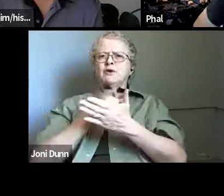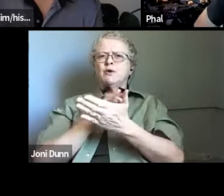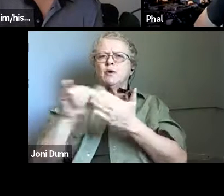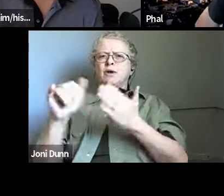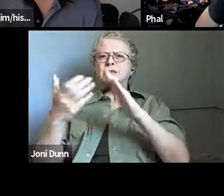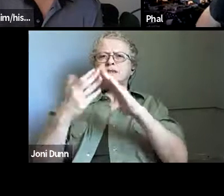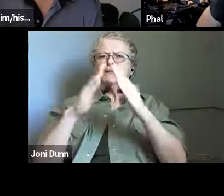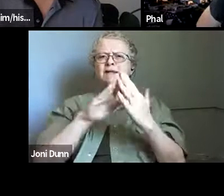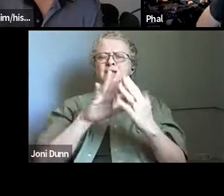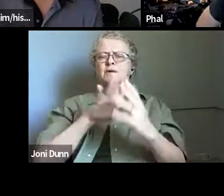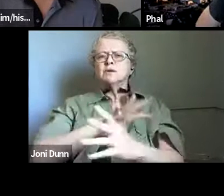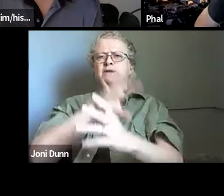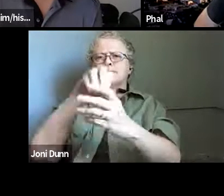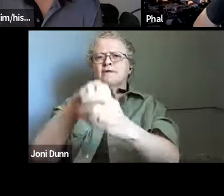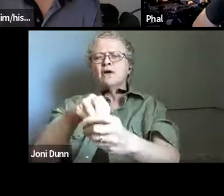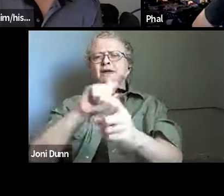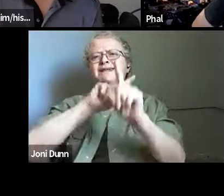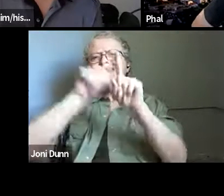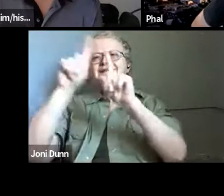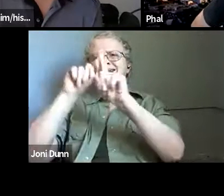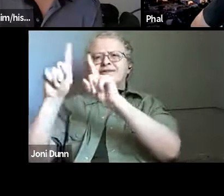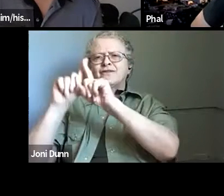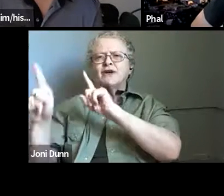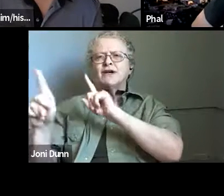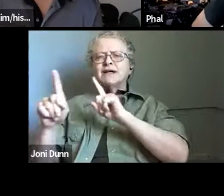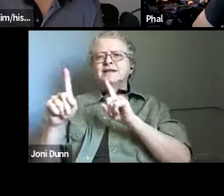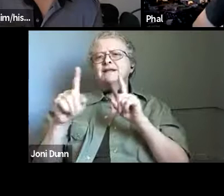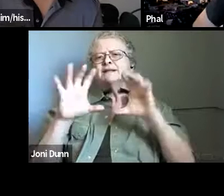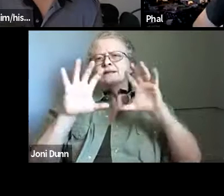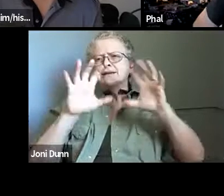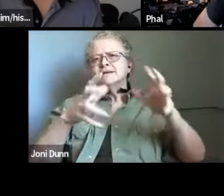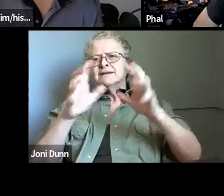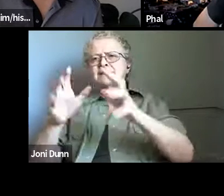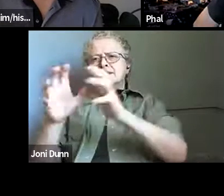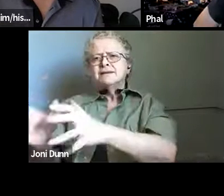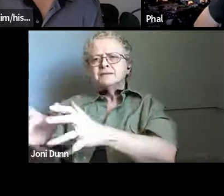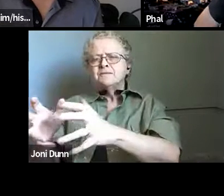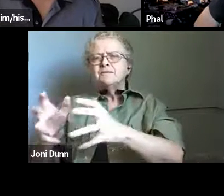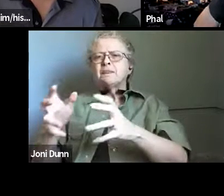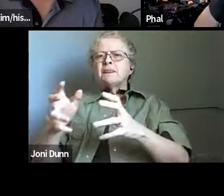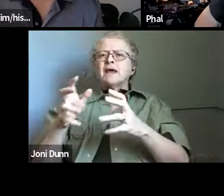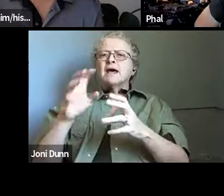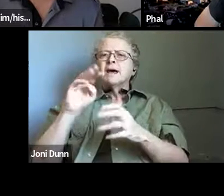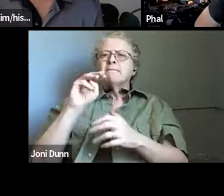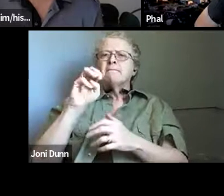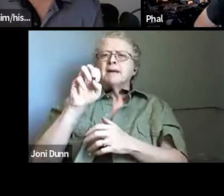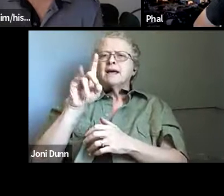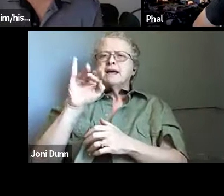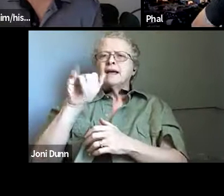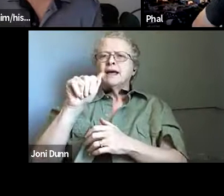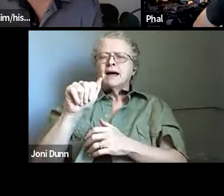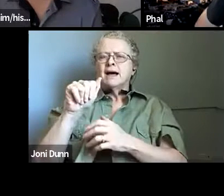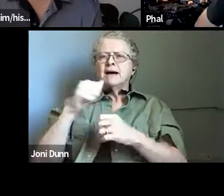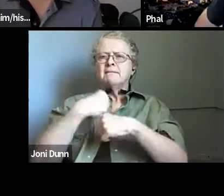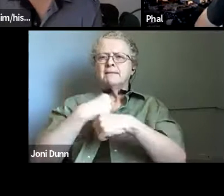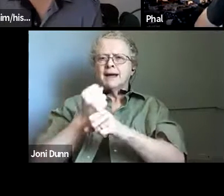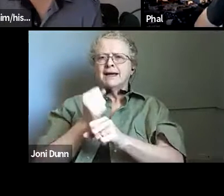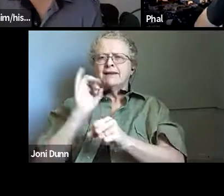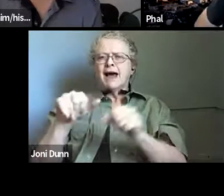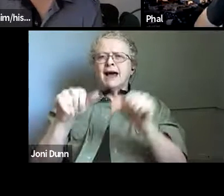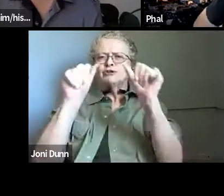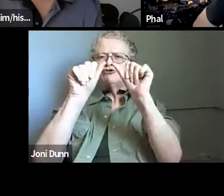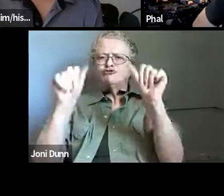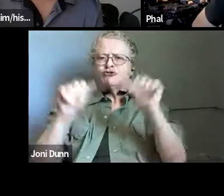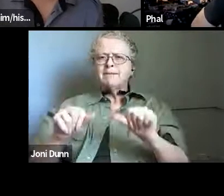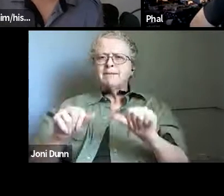several different campaigns, and a lot of my work within movement spaces is through media making, and that shaped a lot of my learning and growing. And so through